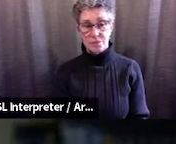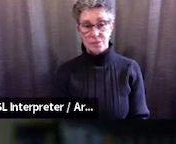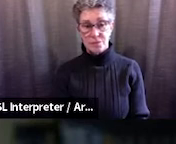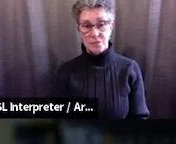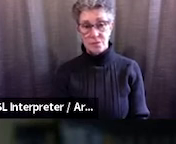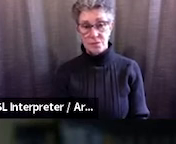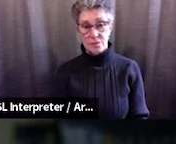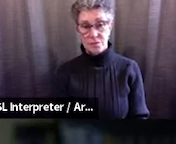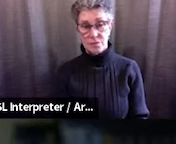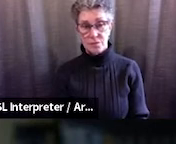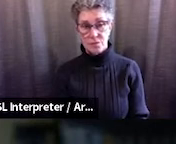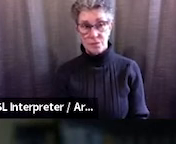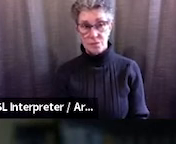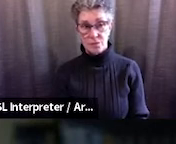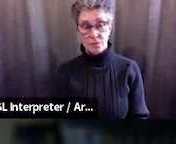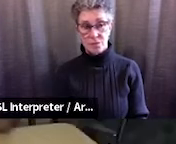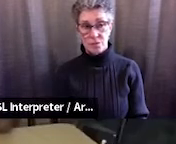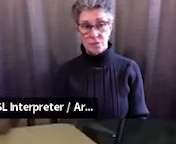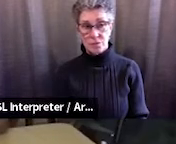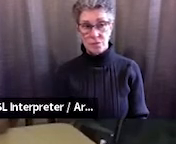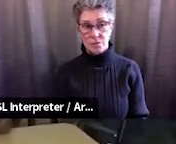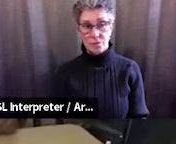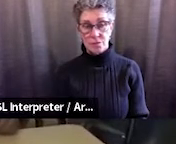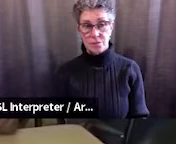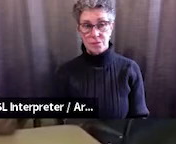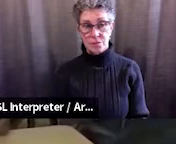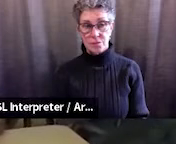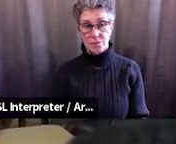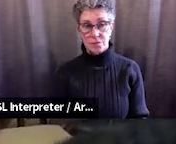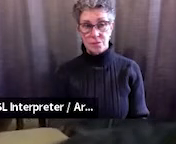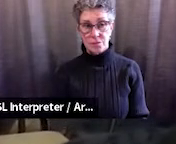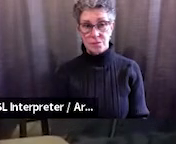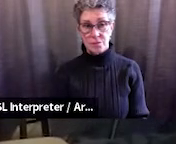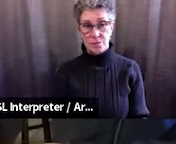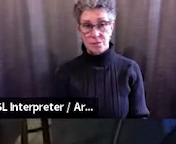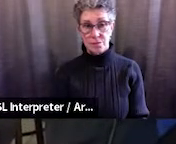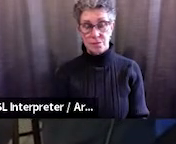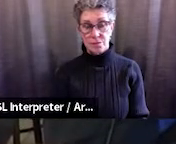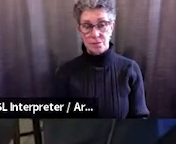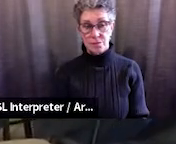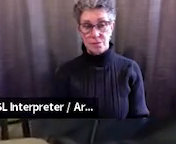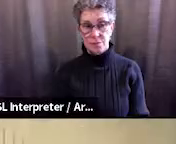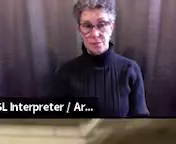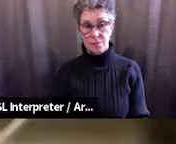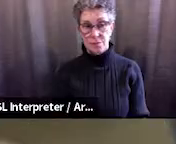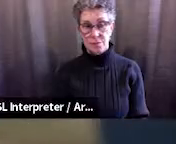is a committed, hardworking student who has some challenges. Hello. How many do you think? Square. Oops.